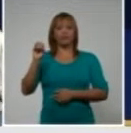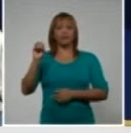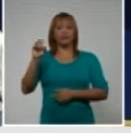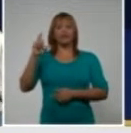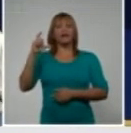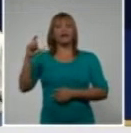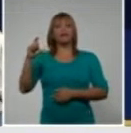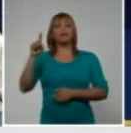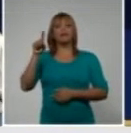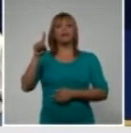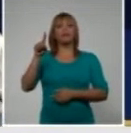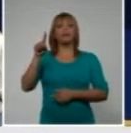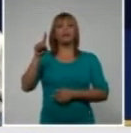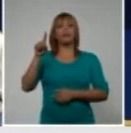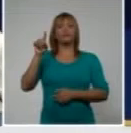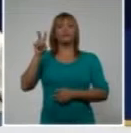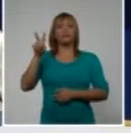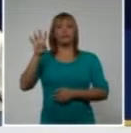Cuba accumulates